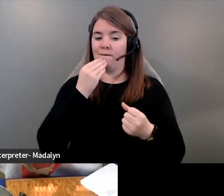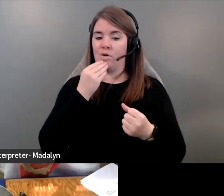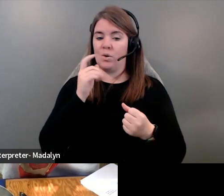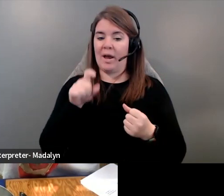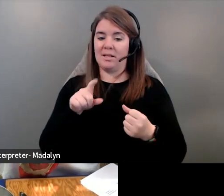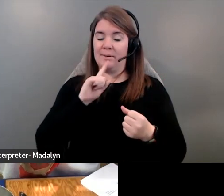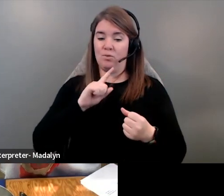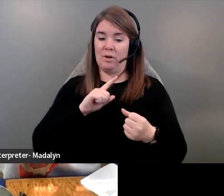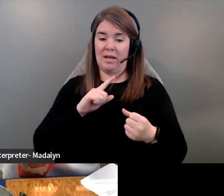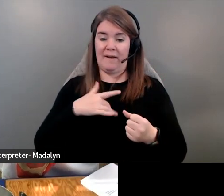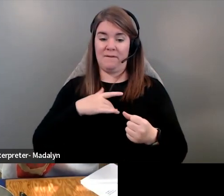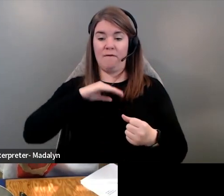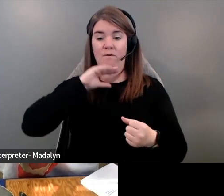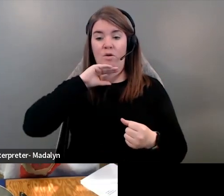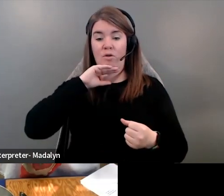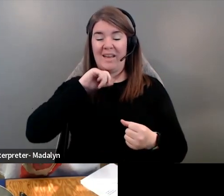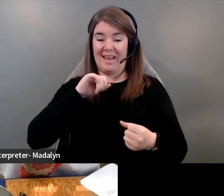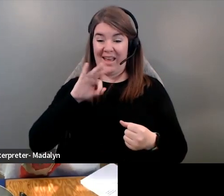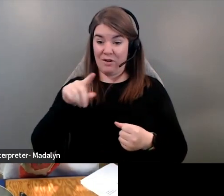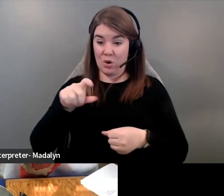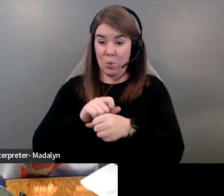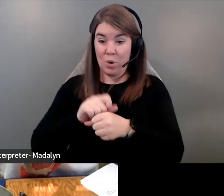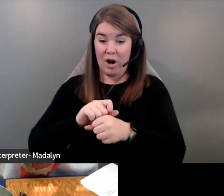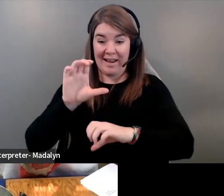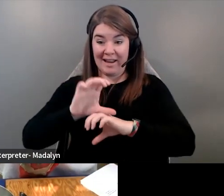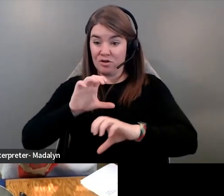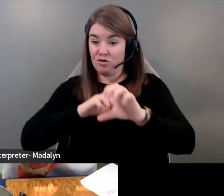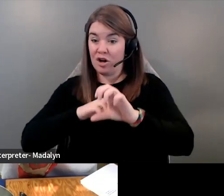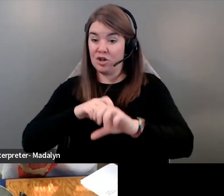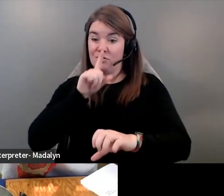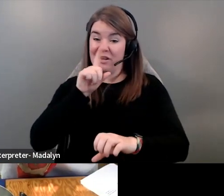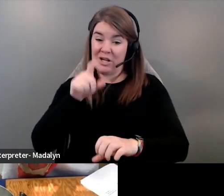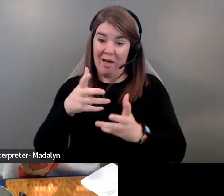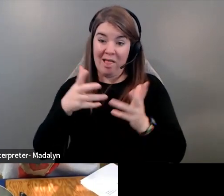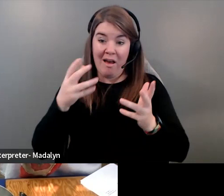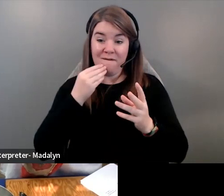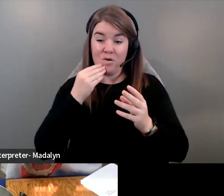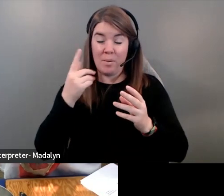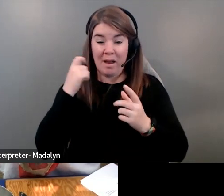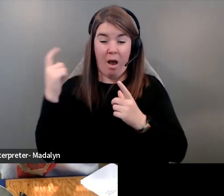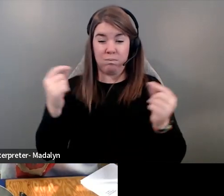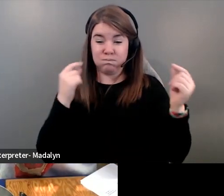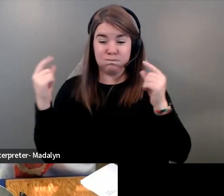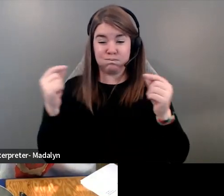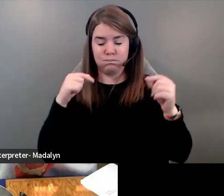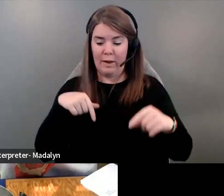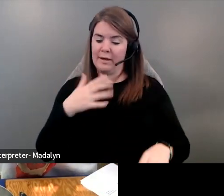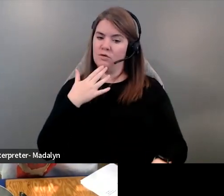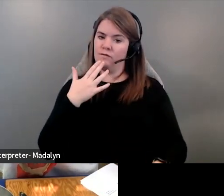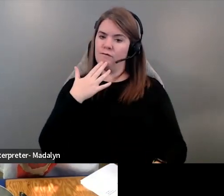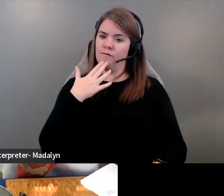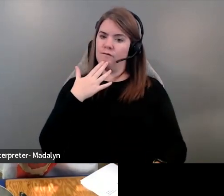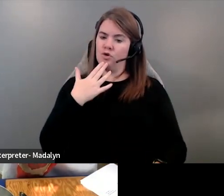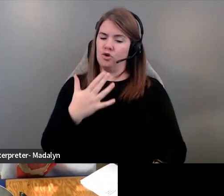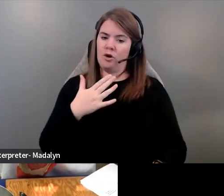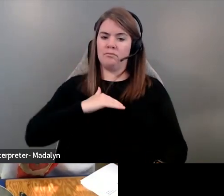filling. Let's say you work in construction or something and you need a lot of calories to get going. This food is filling. You don't need that many